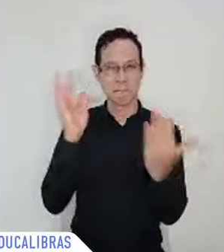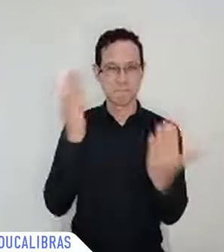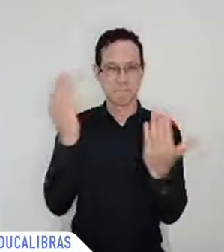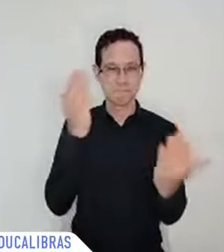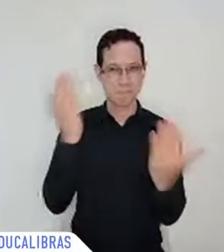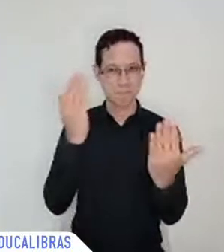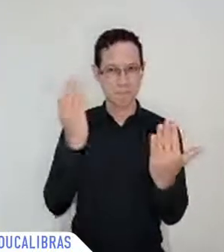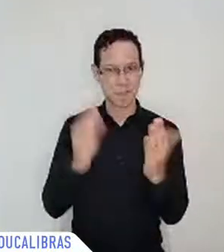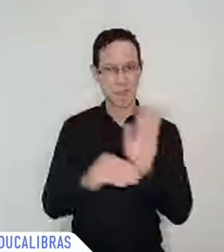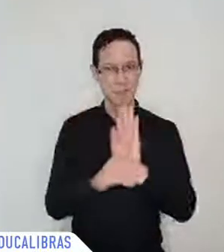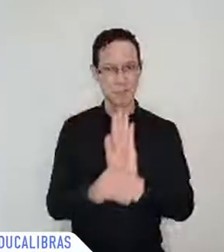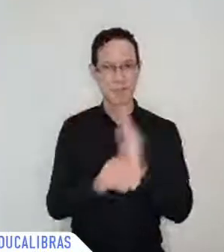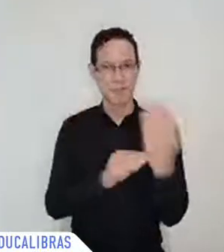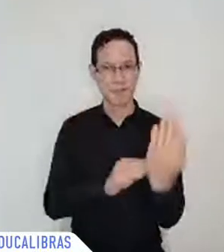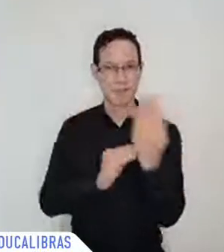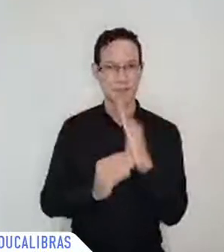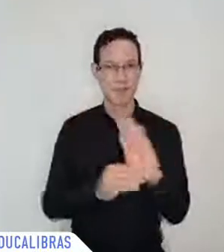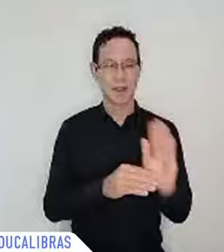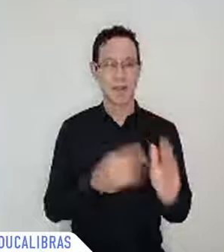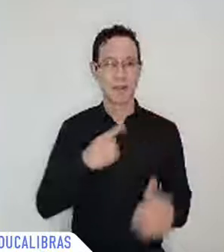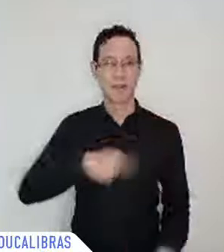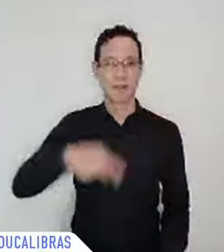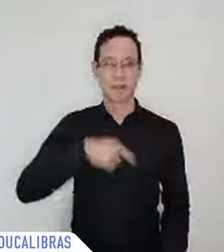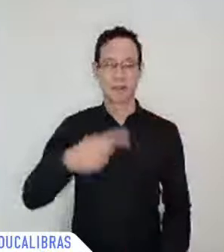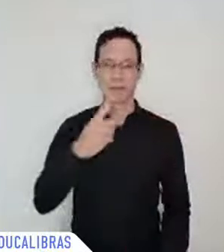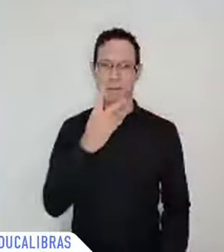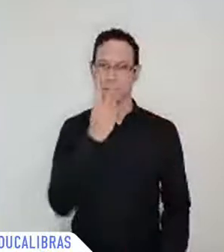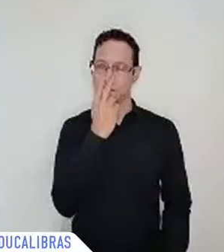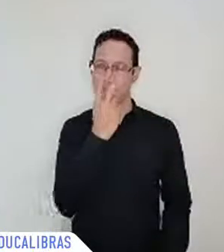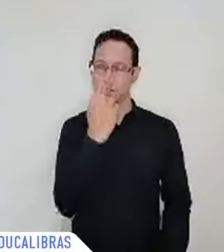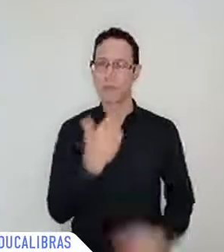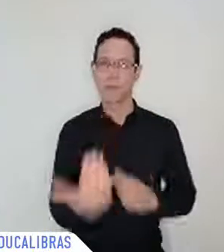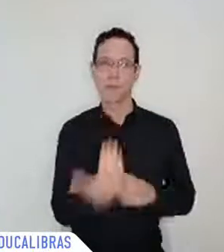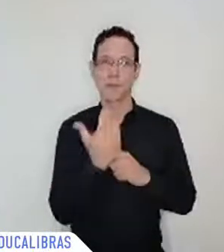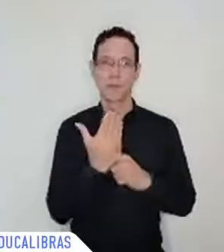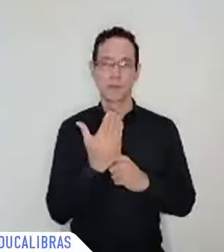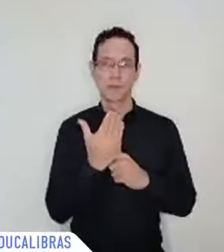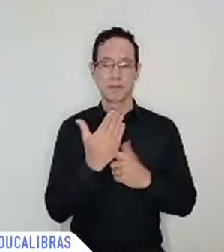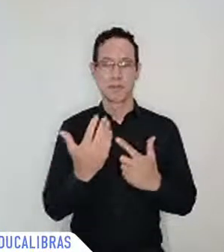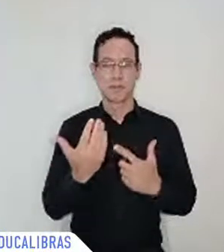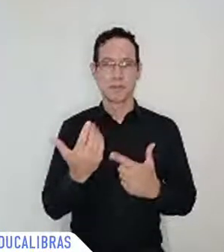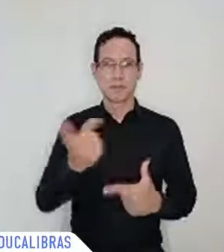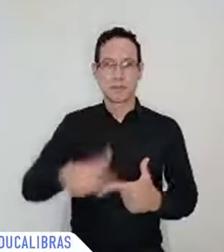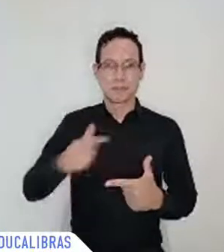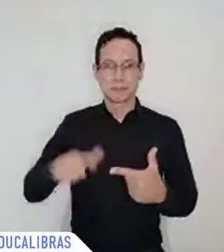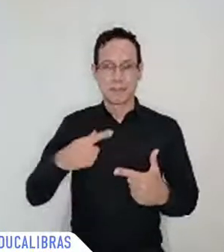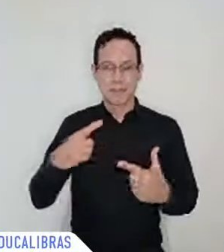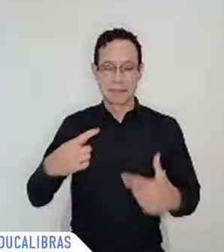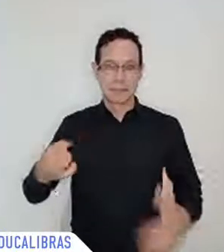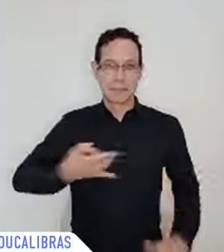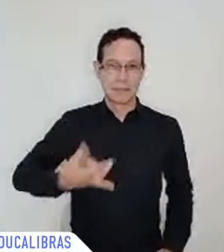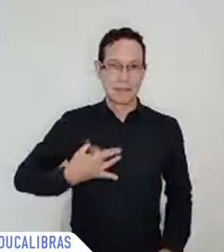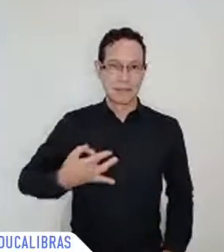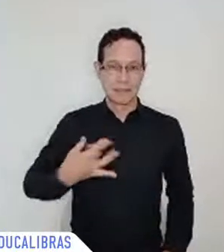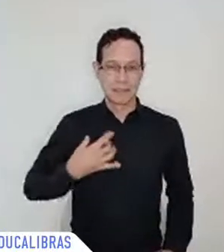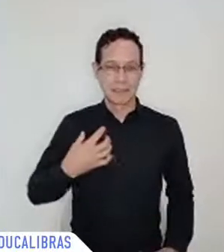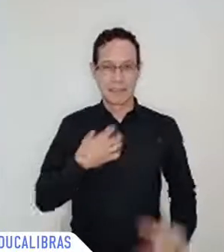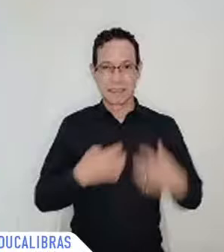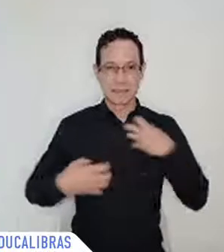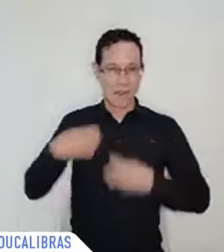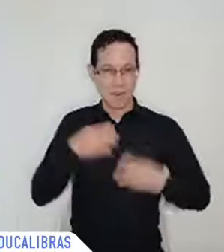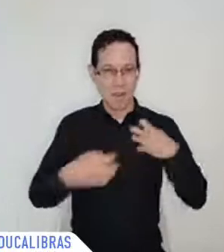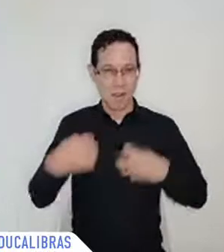typical of a professor. And you've also mentioned therapy. Therapy helps us face